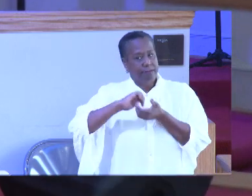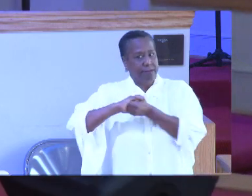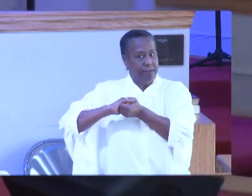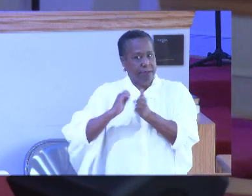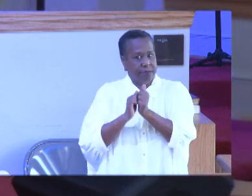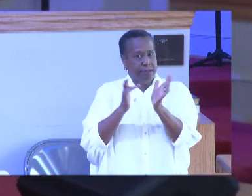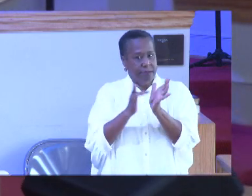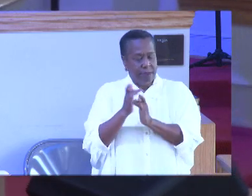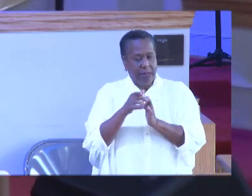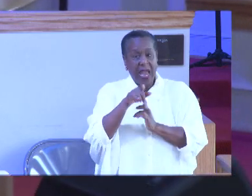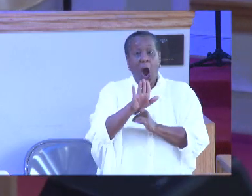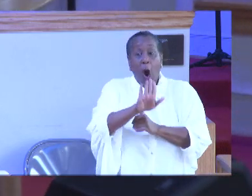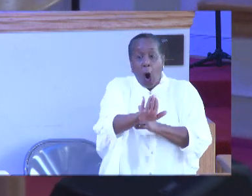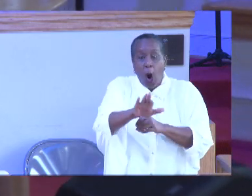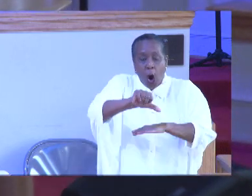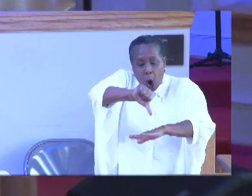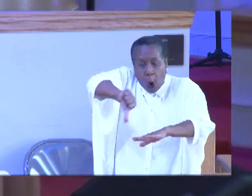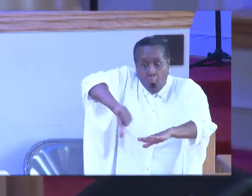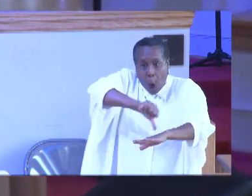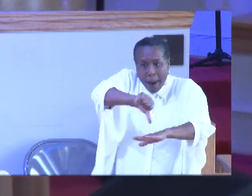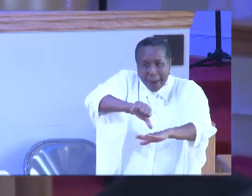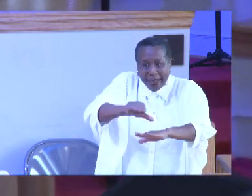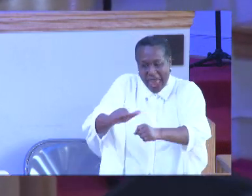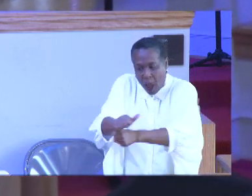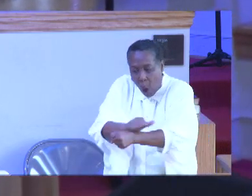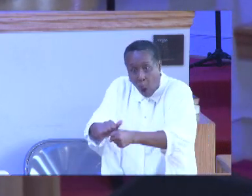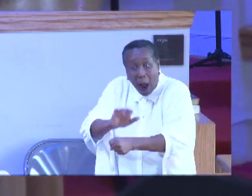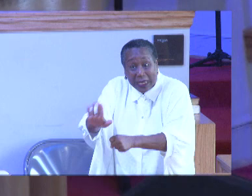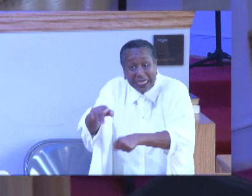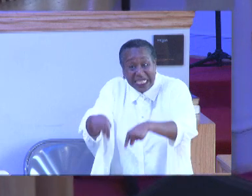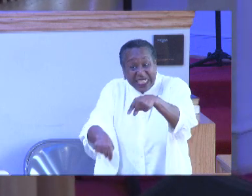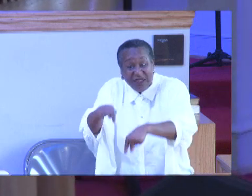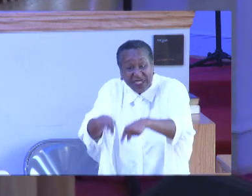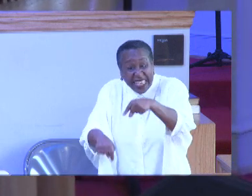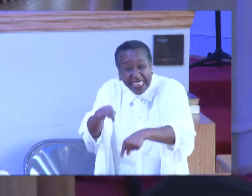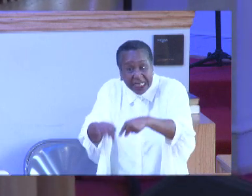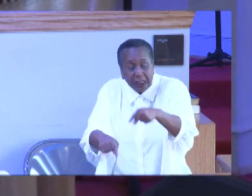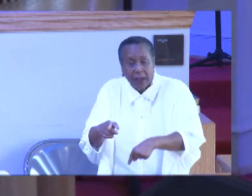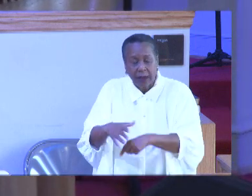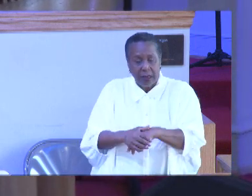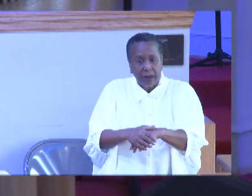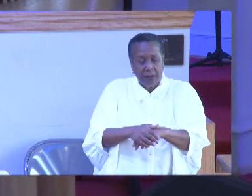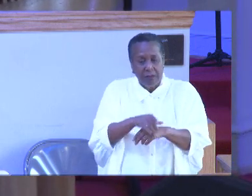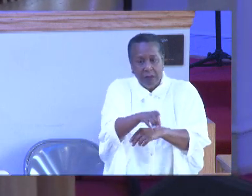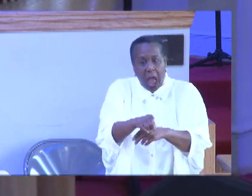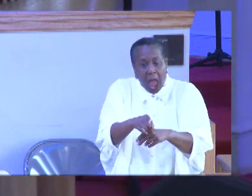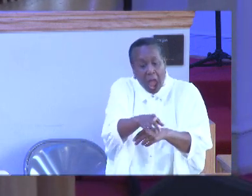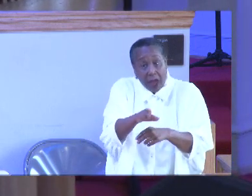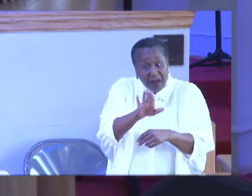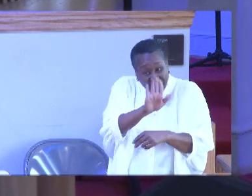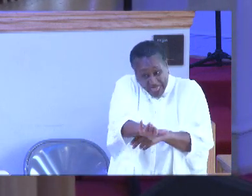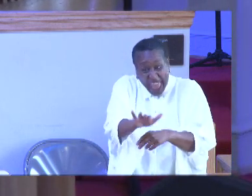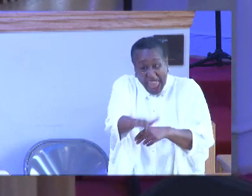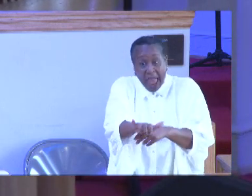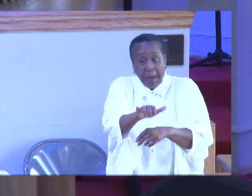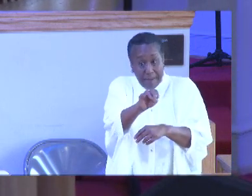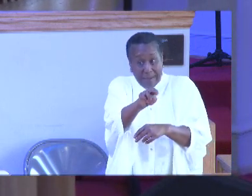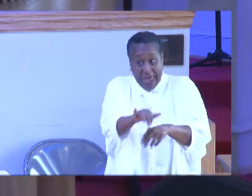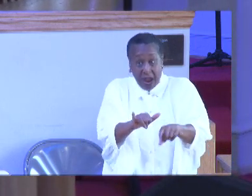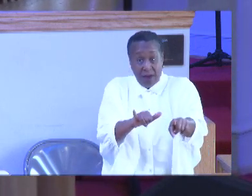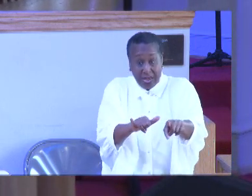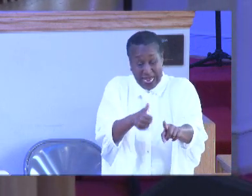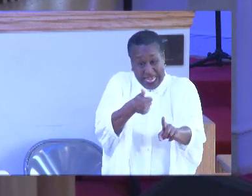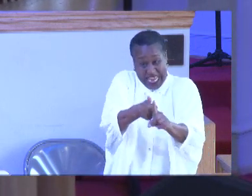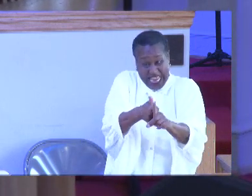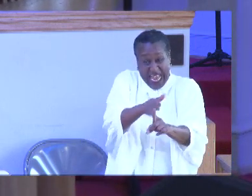her ointment and washing his feet and then drying them with her hair. It's this Mary that